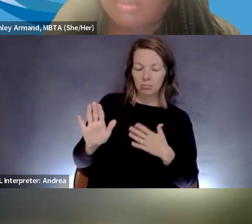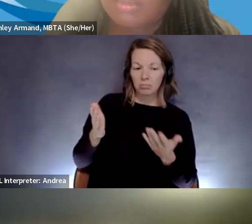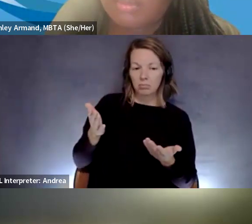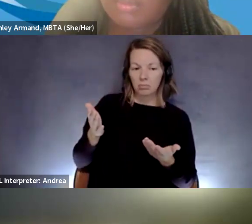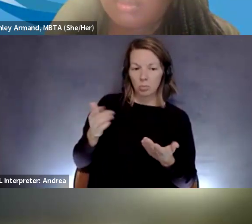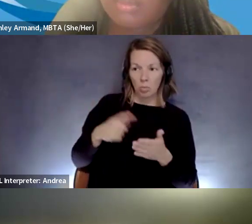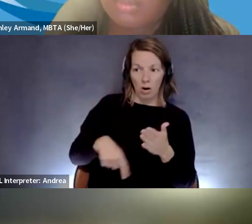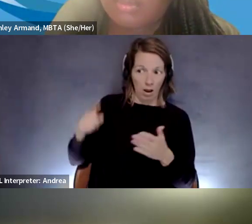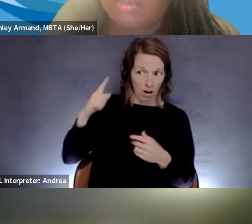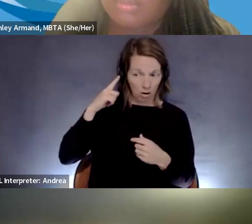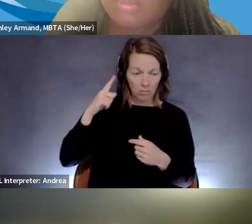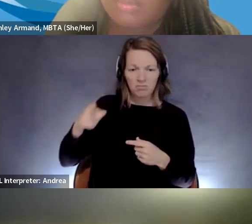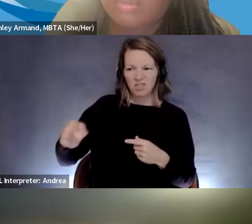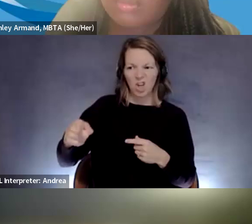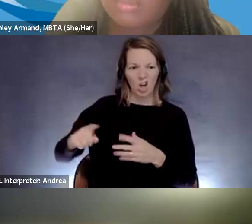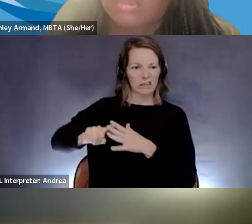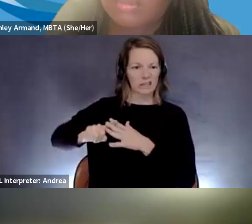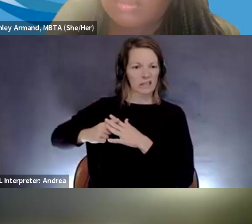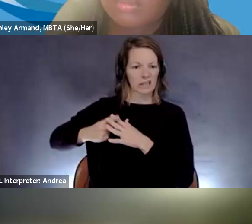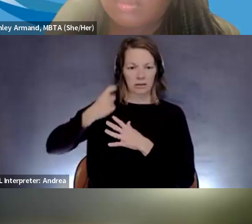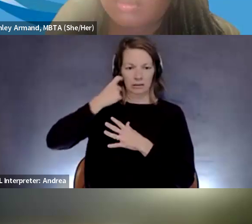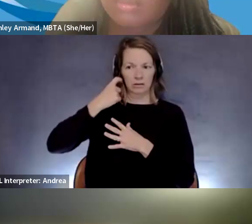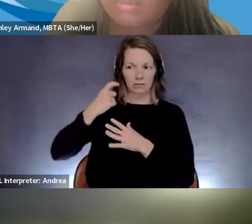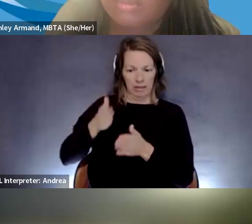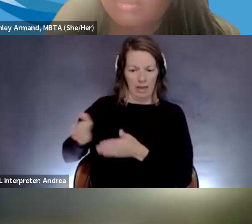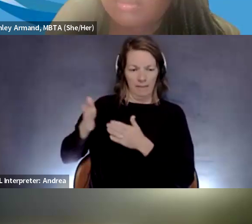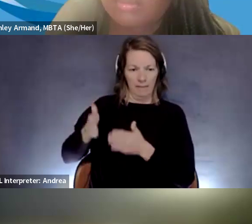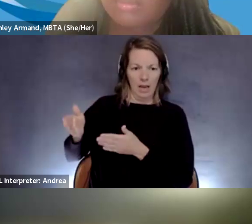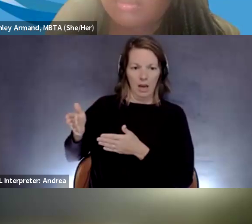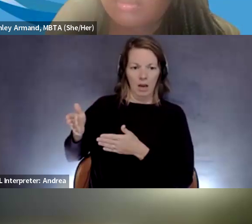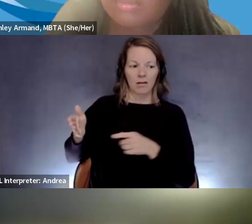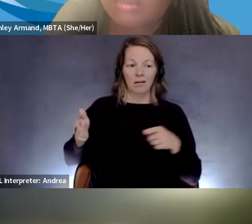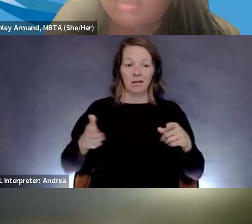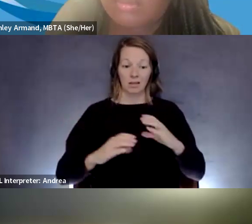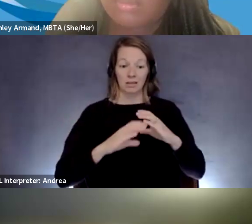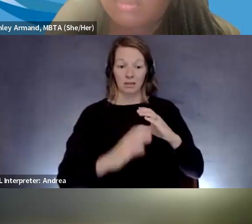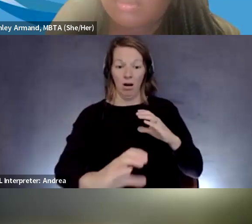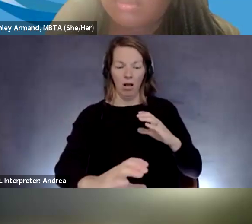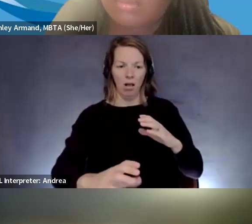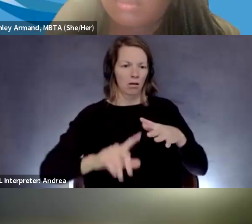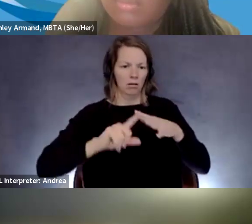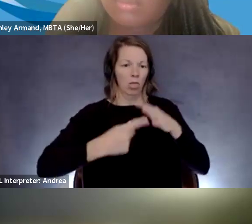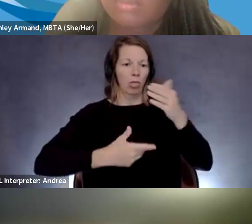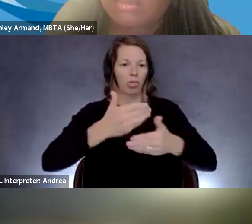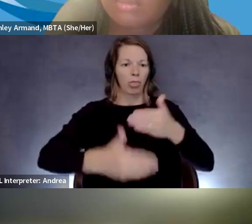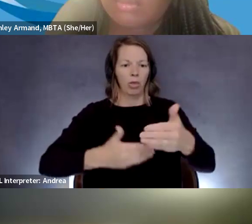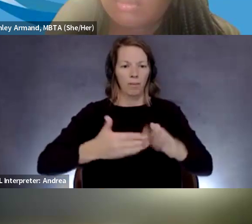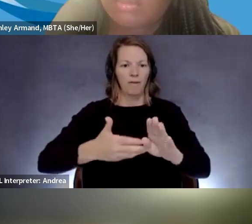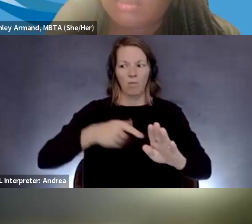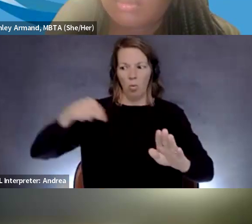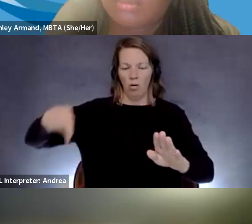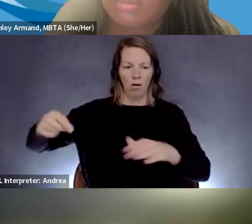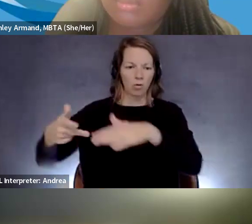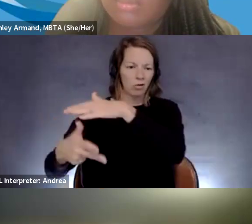I hear, it sounds like they're in the very early stages of just planning, where I think this tunnel will be in service before